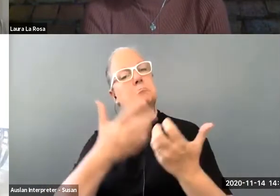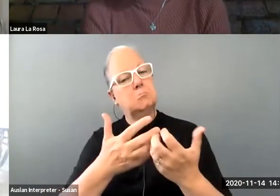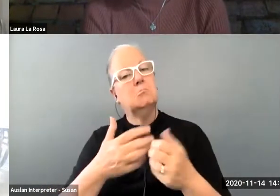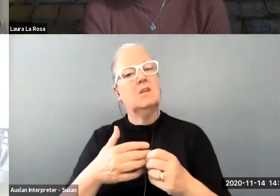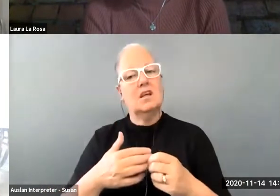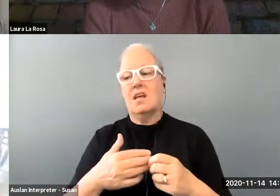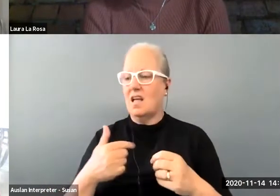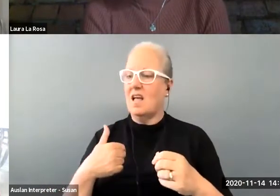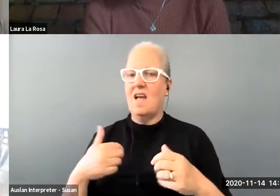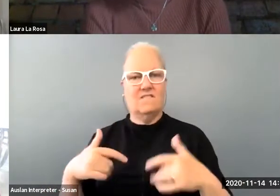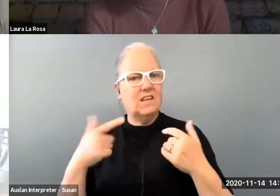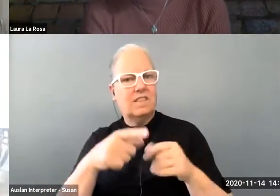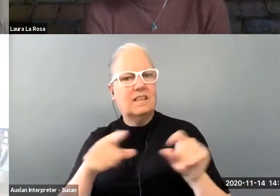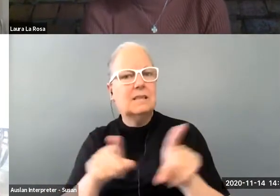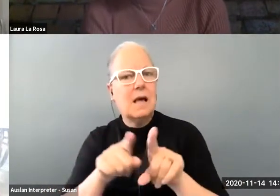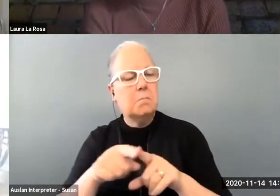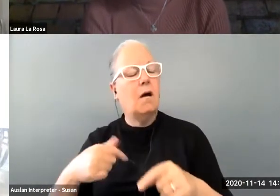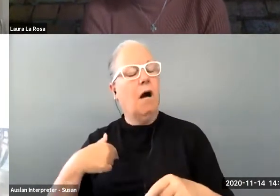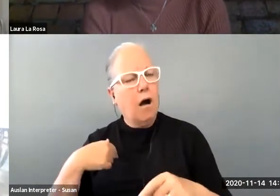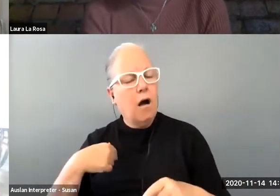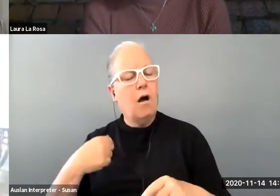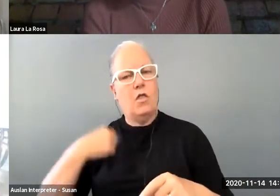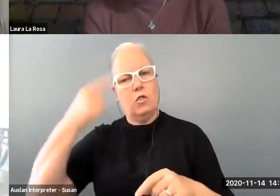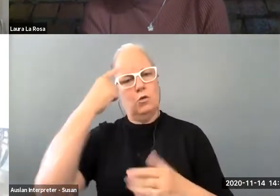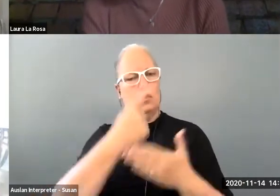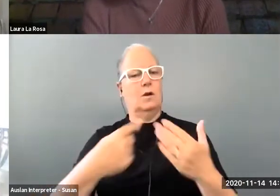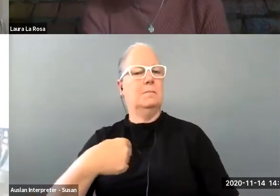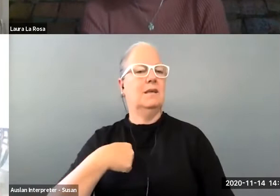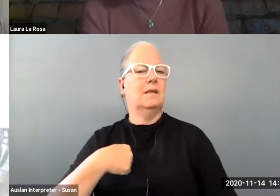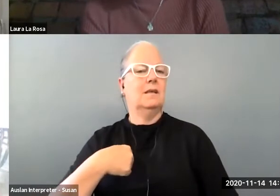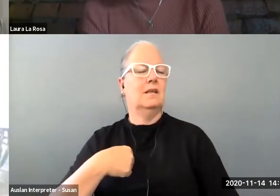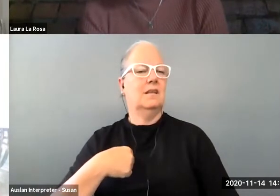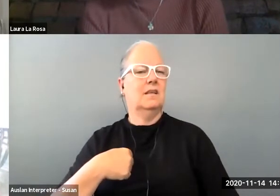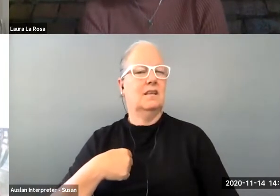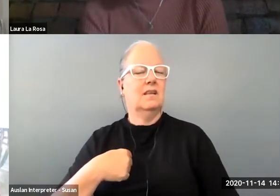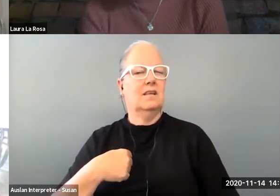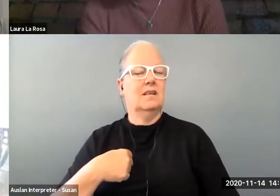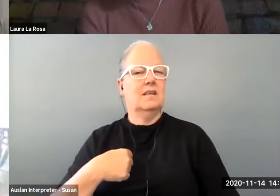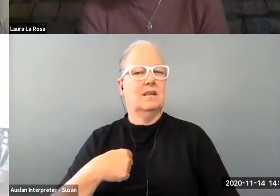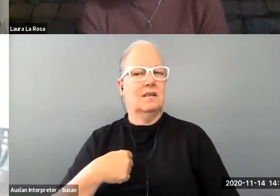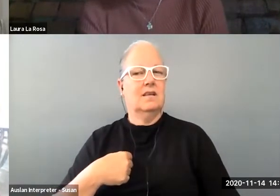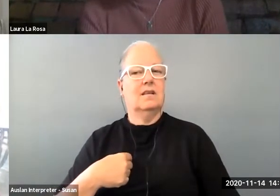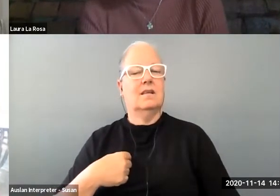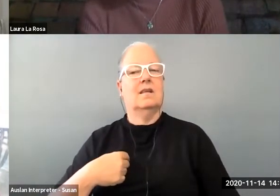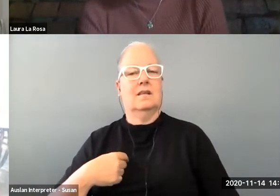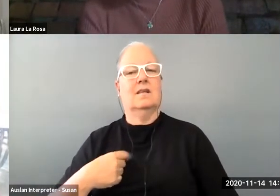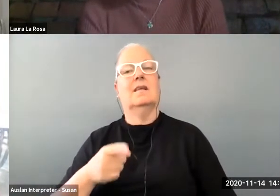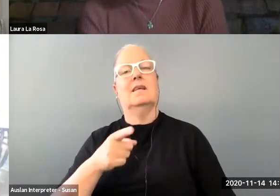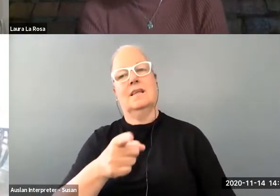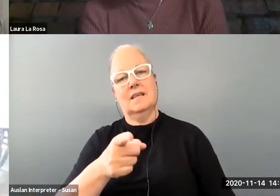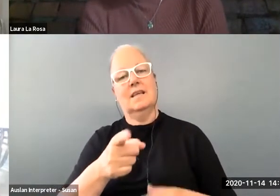I feel like this as well. And I went, oh, I thought I was all by myself. And in that sense, it then became a